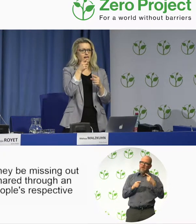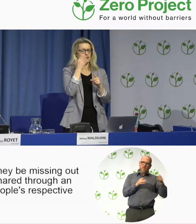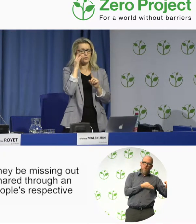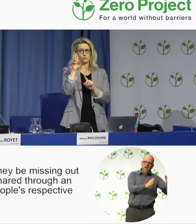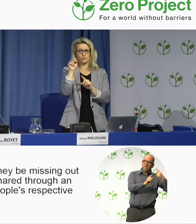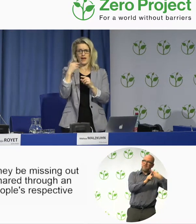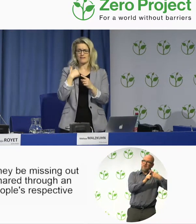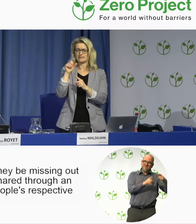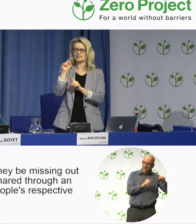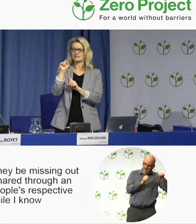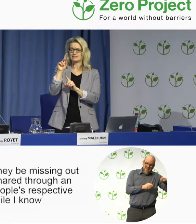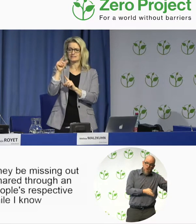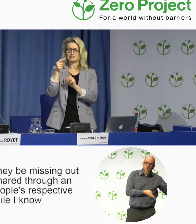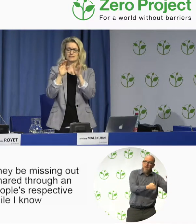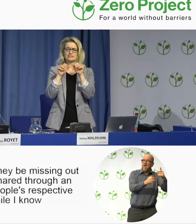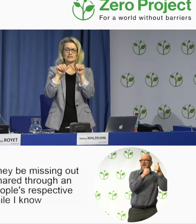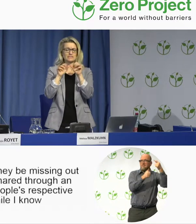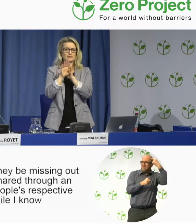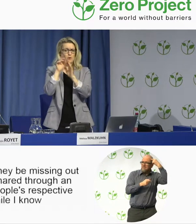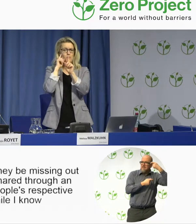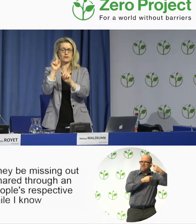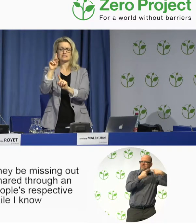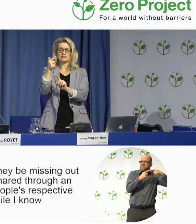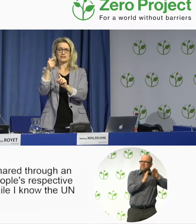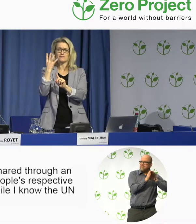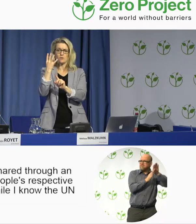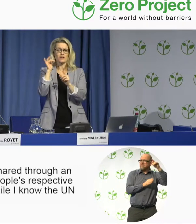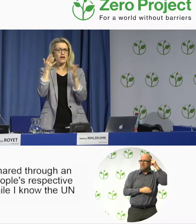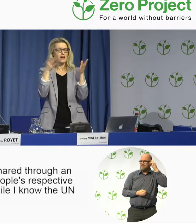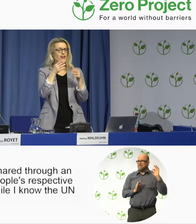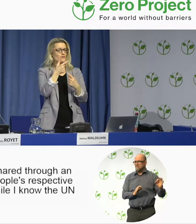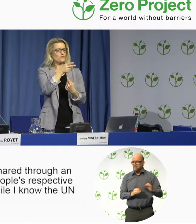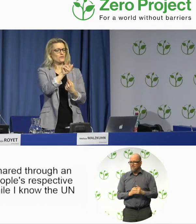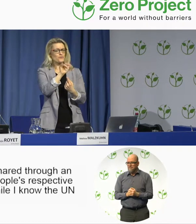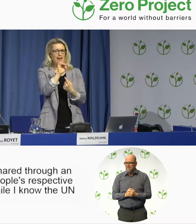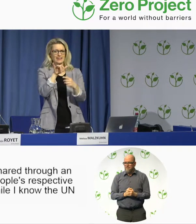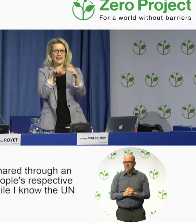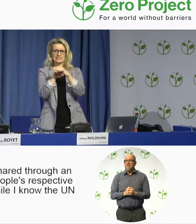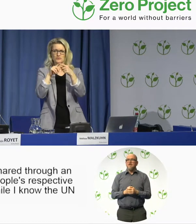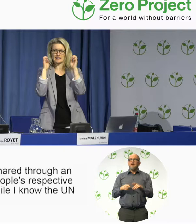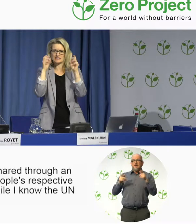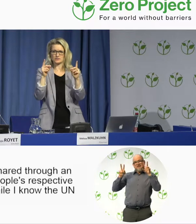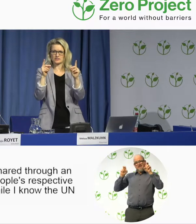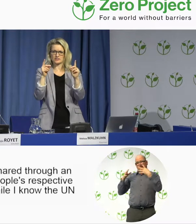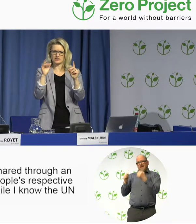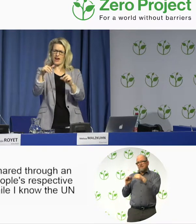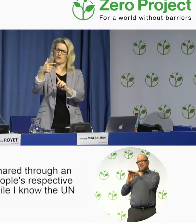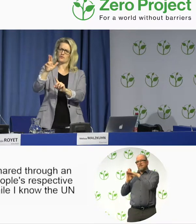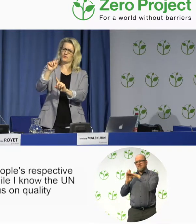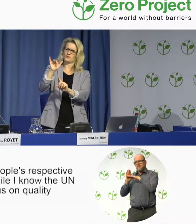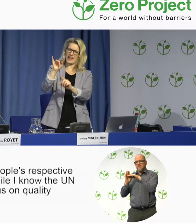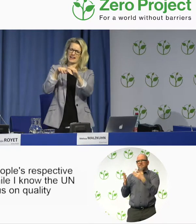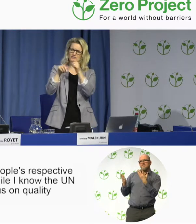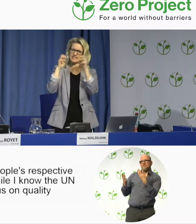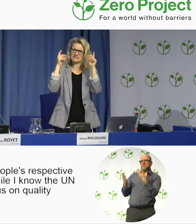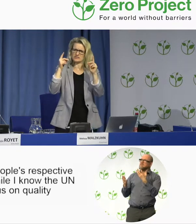The point I'd like to make is that while I know that the UN has 4 sustainable development goals that focus